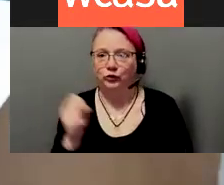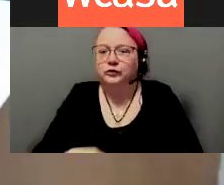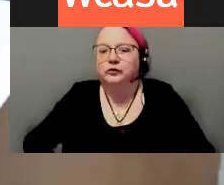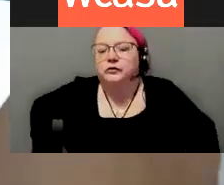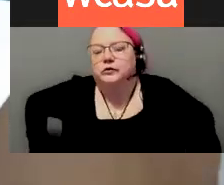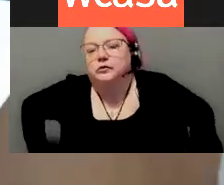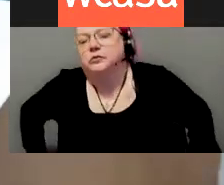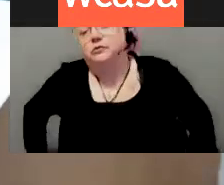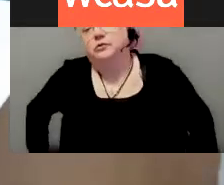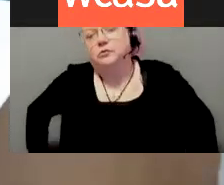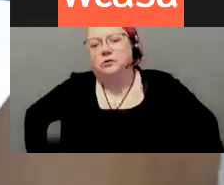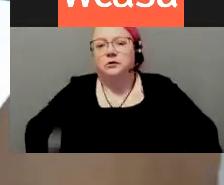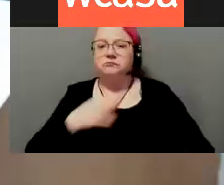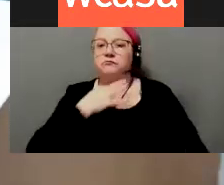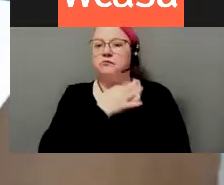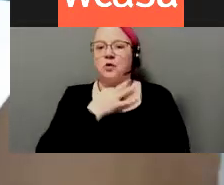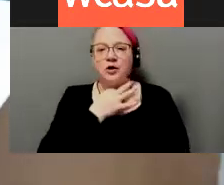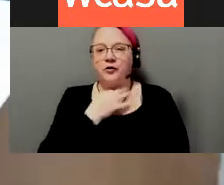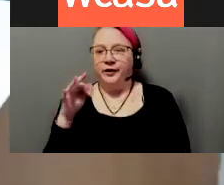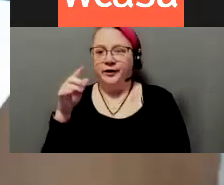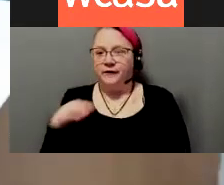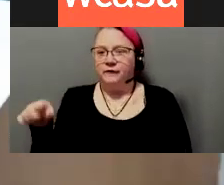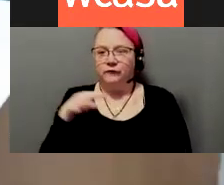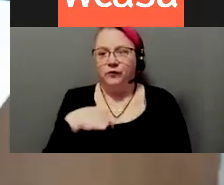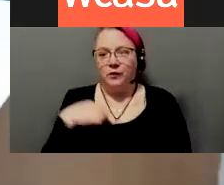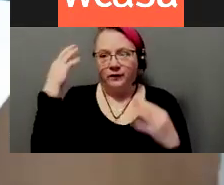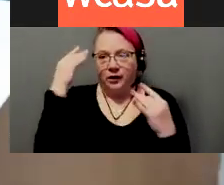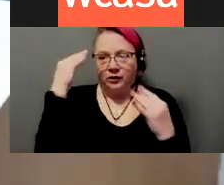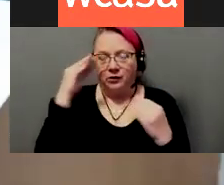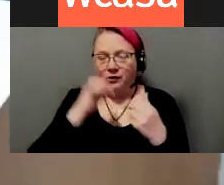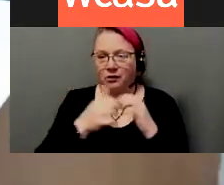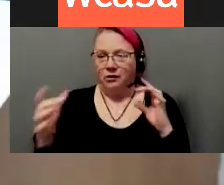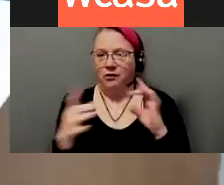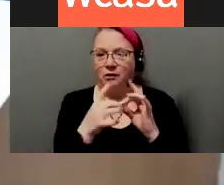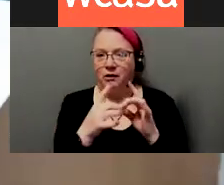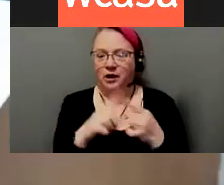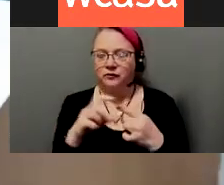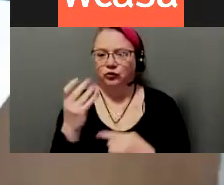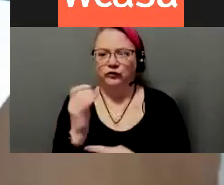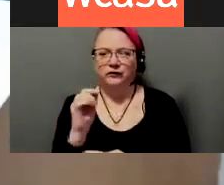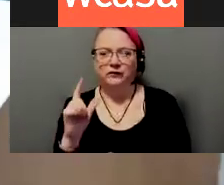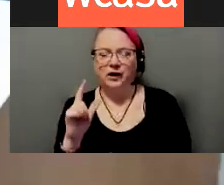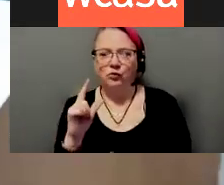folks have any thoughts about how do you think that this connects to sexual violence and